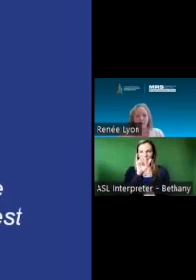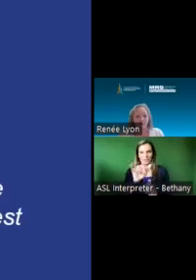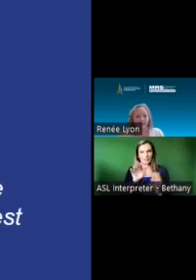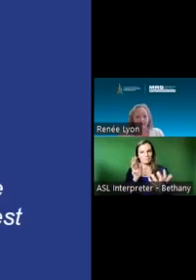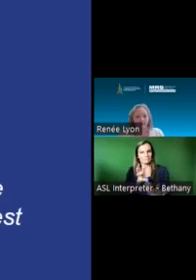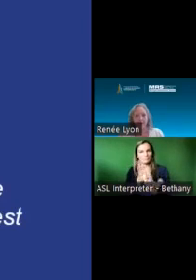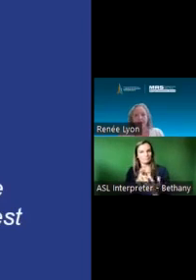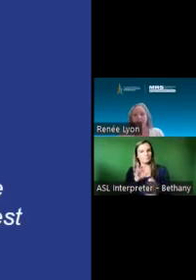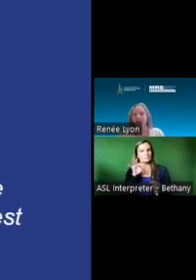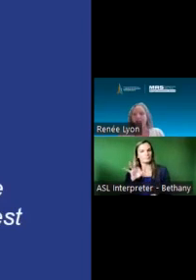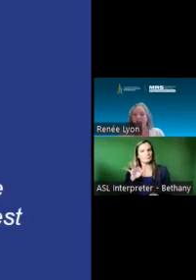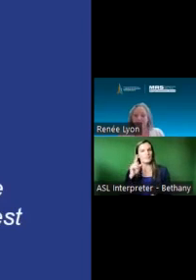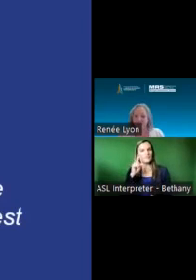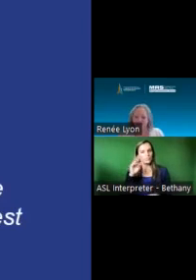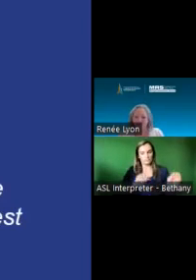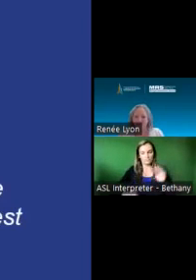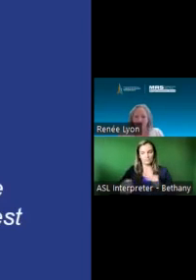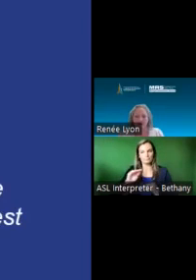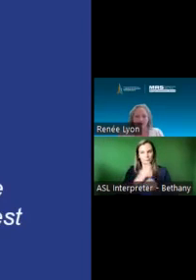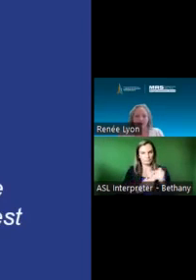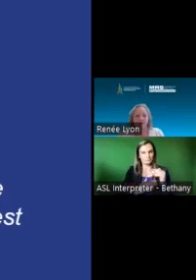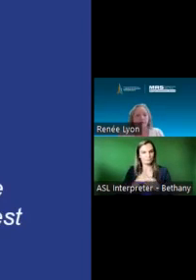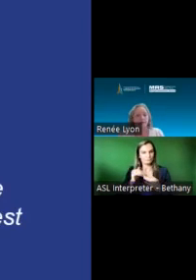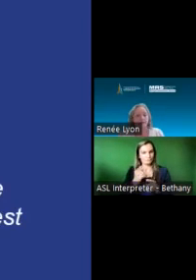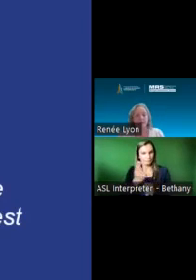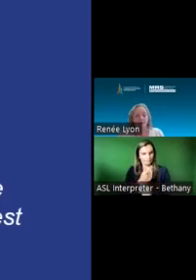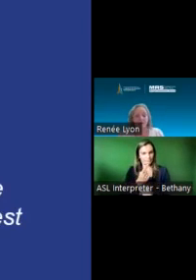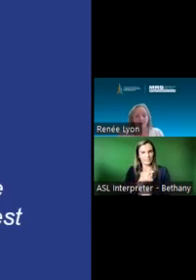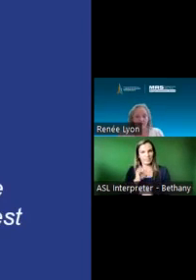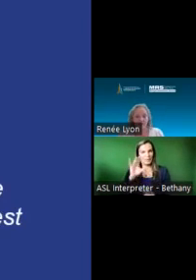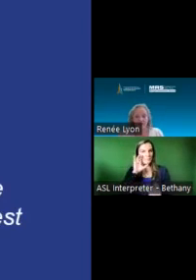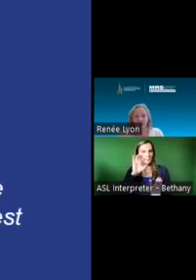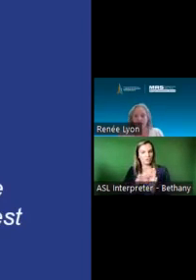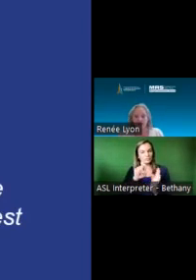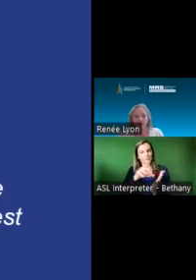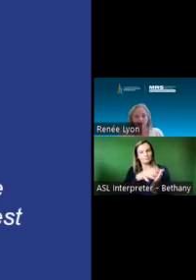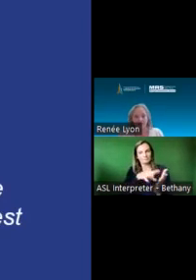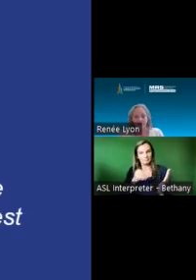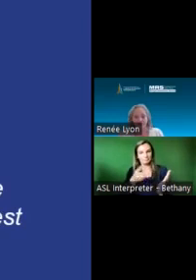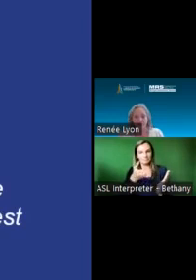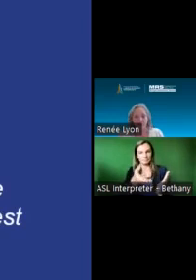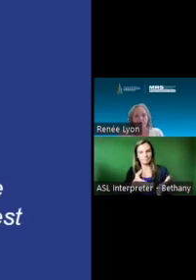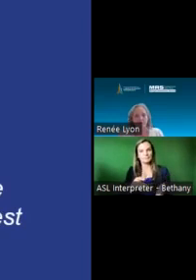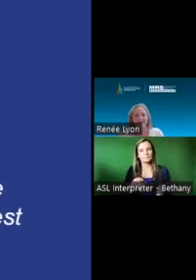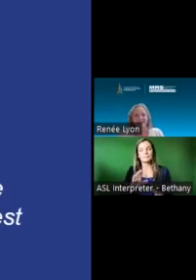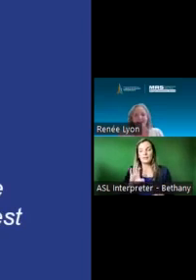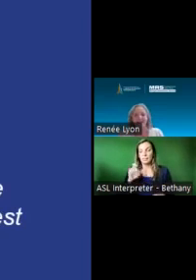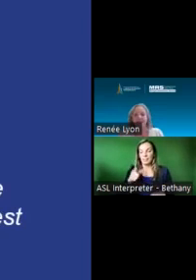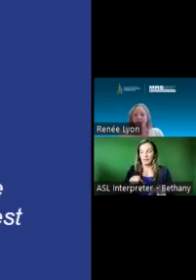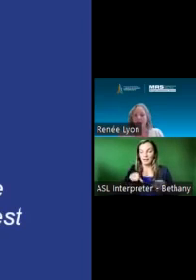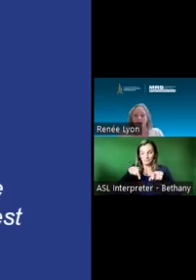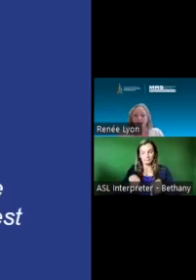be ergonomically correct. You sit with your thighs parallel to the floor to